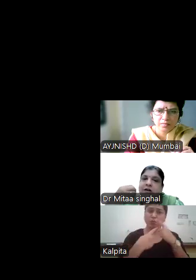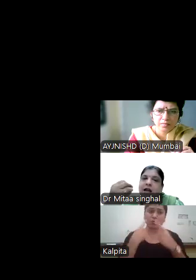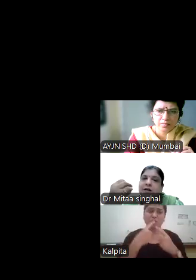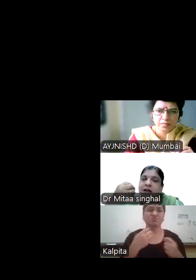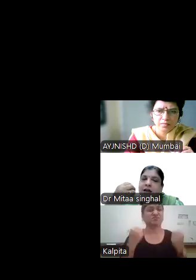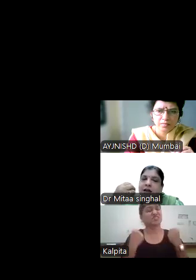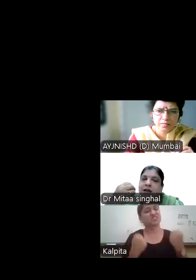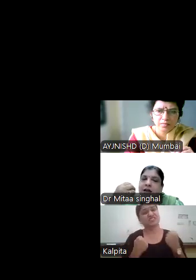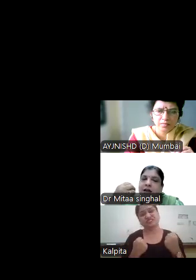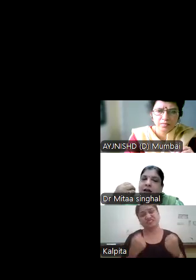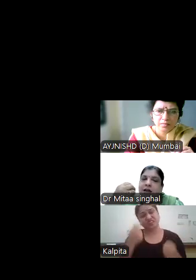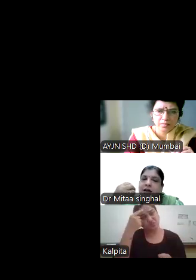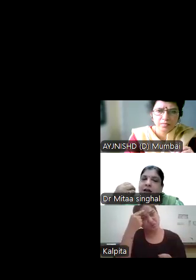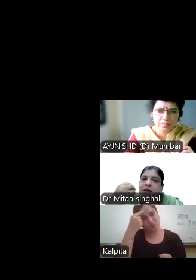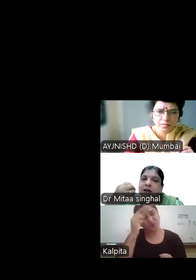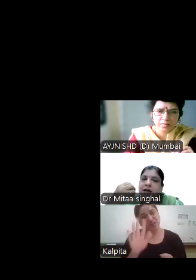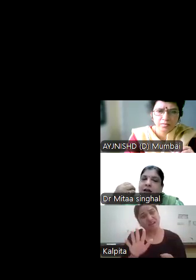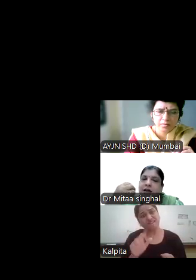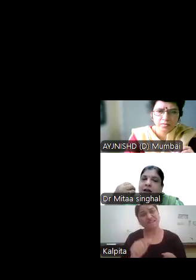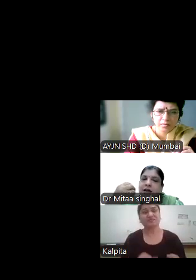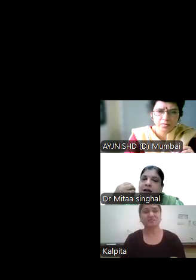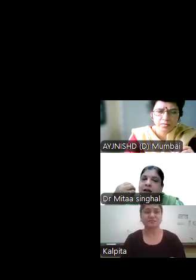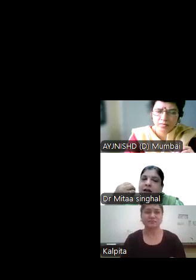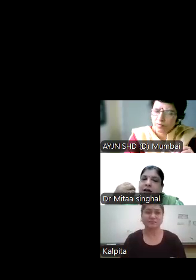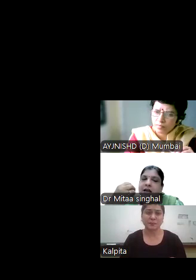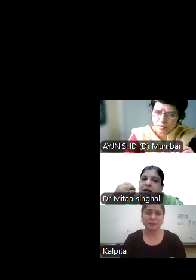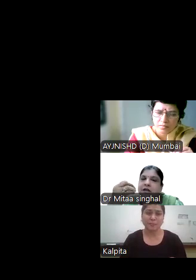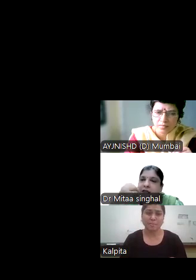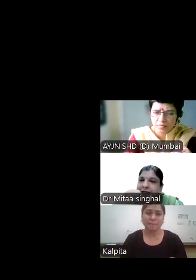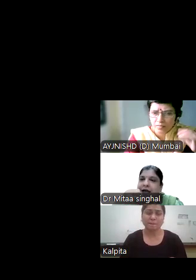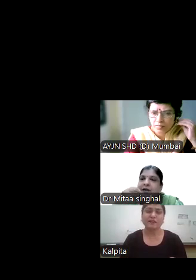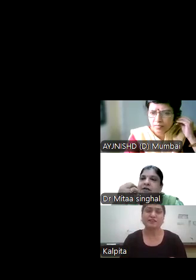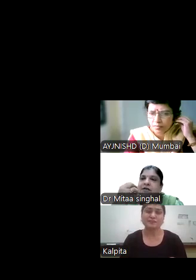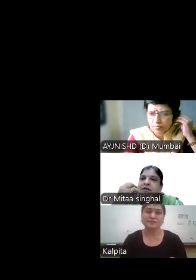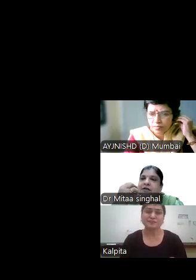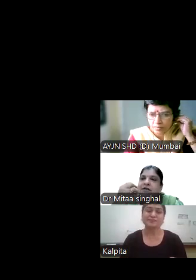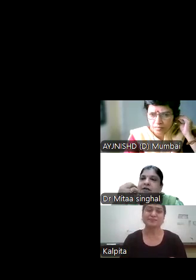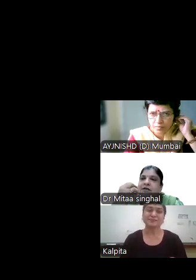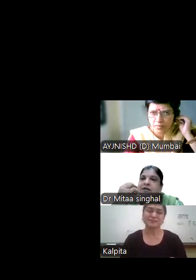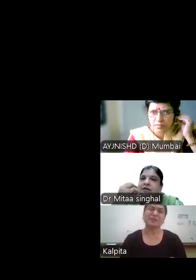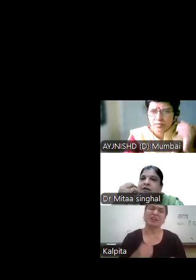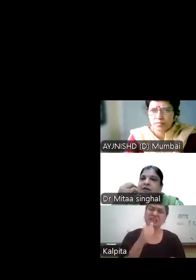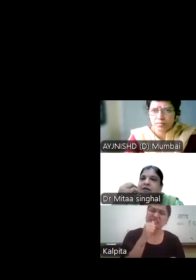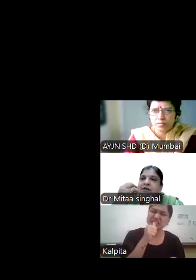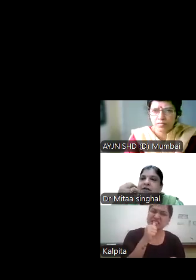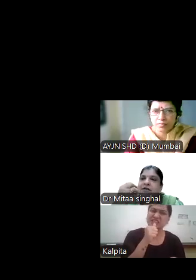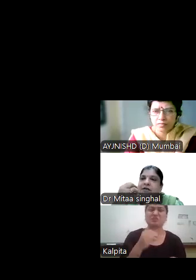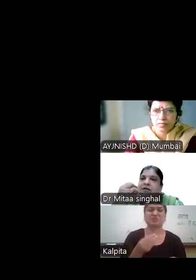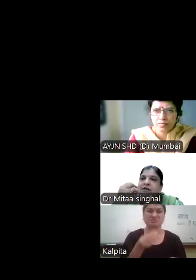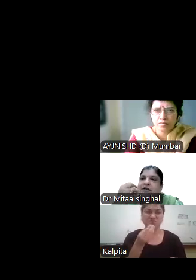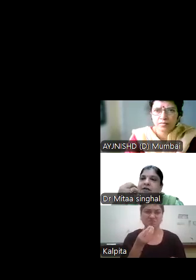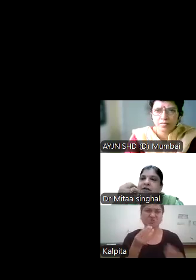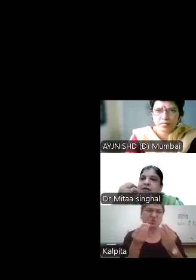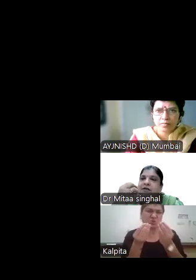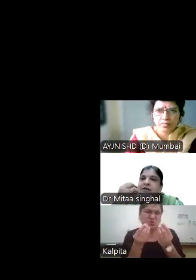these children have challenges that mother has to give them a liquid diet or a very semi-solid diet